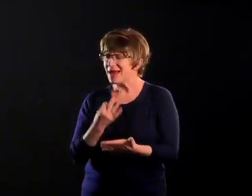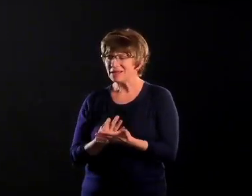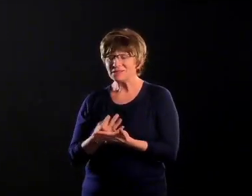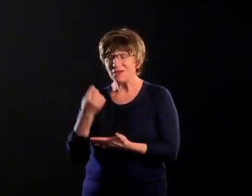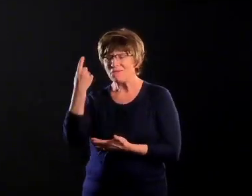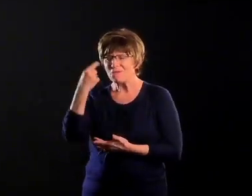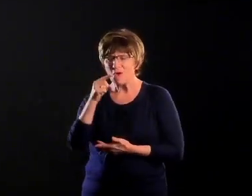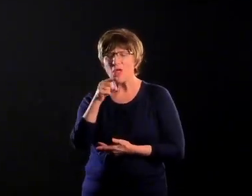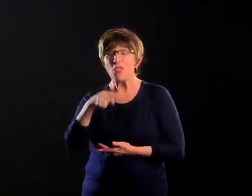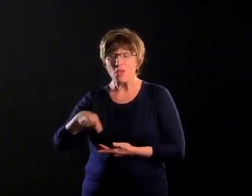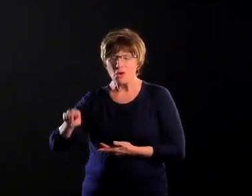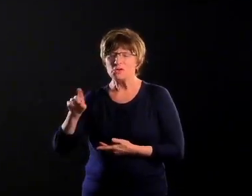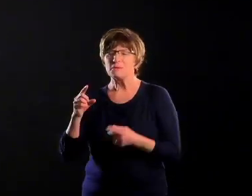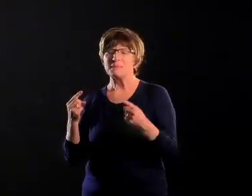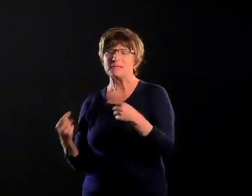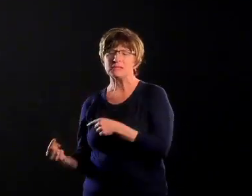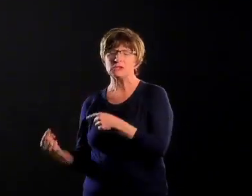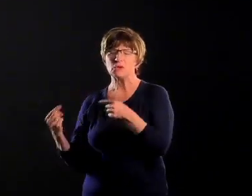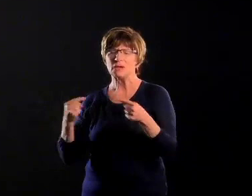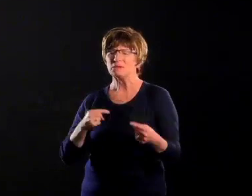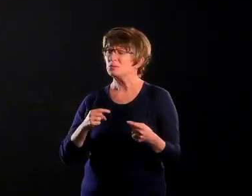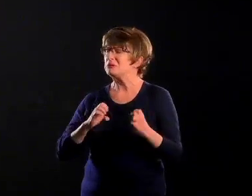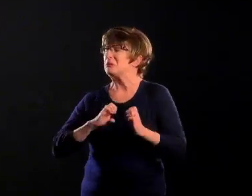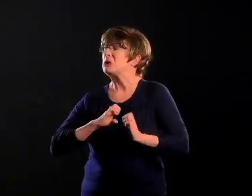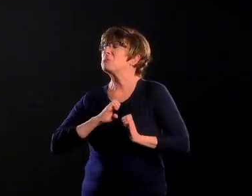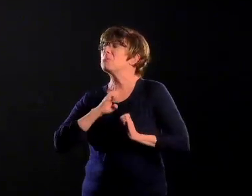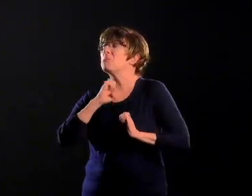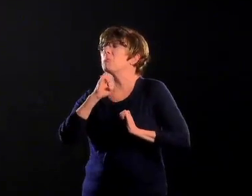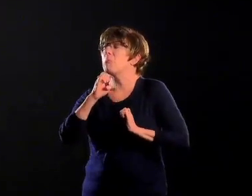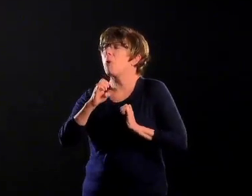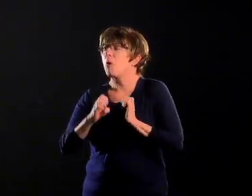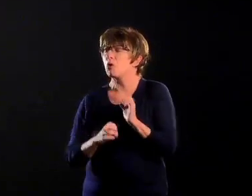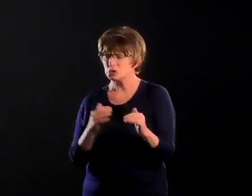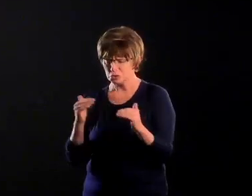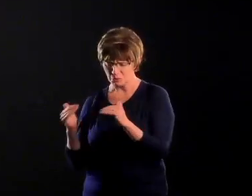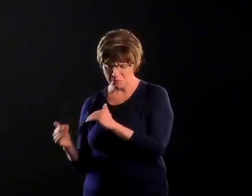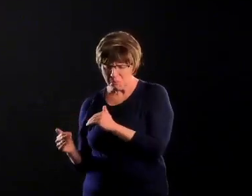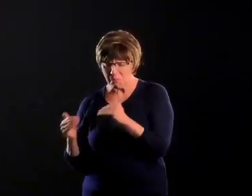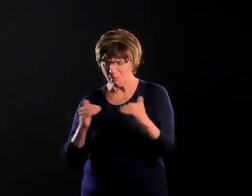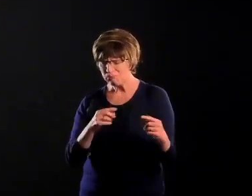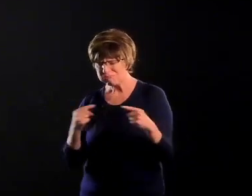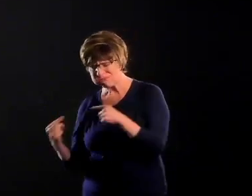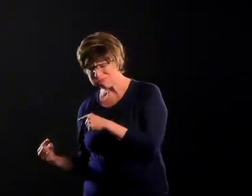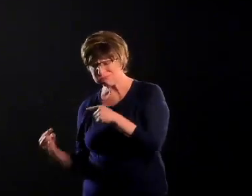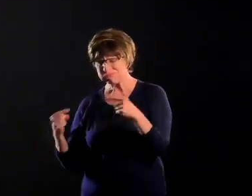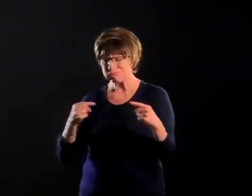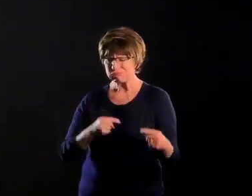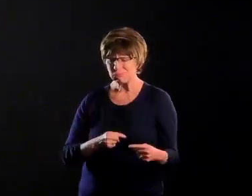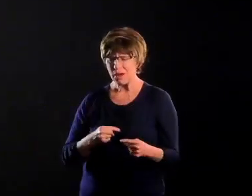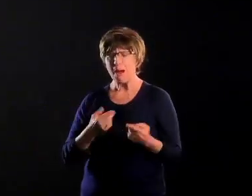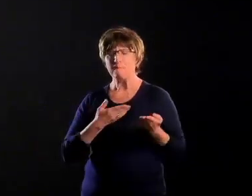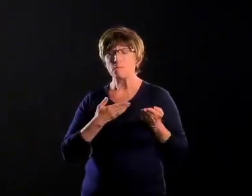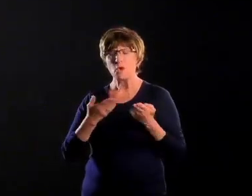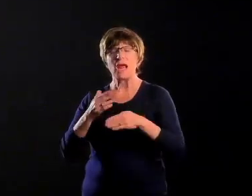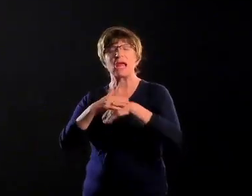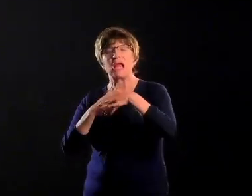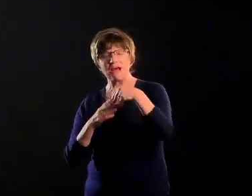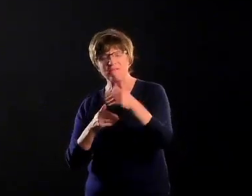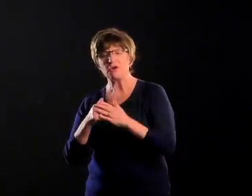for those who have been struggling with emotional battles, that, Lord, you would bring comfort